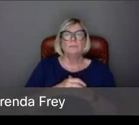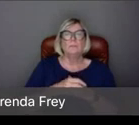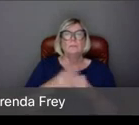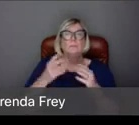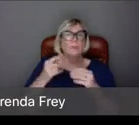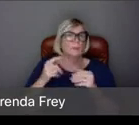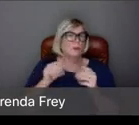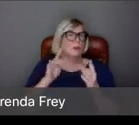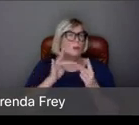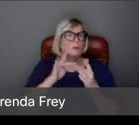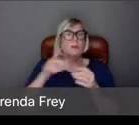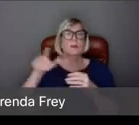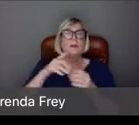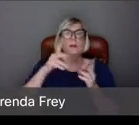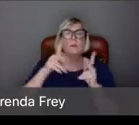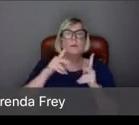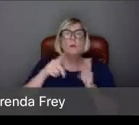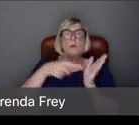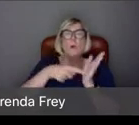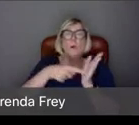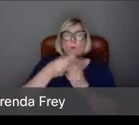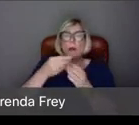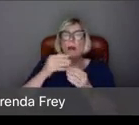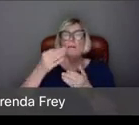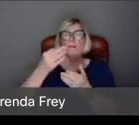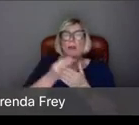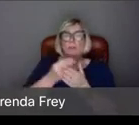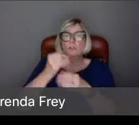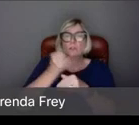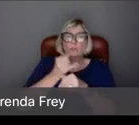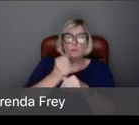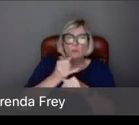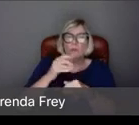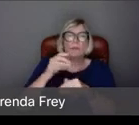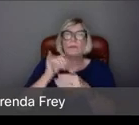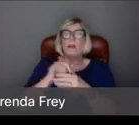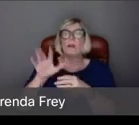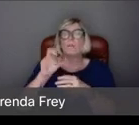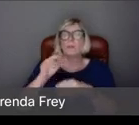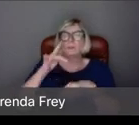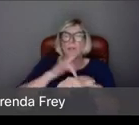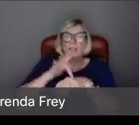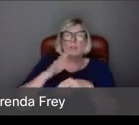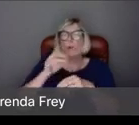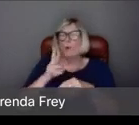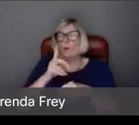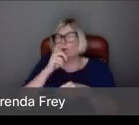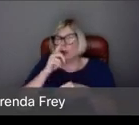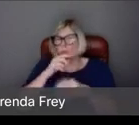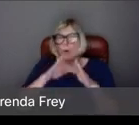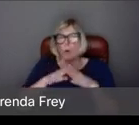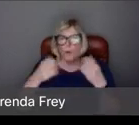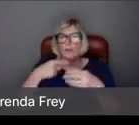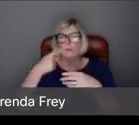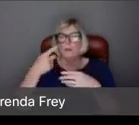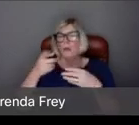And you can contact creditors, financial institutions for all accounts that have been tampered with or fraudulently opened. Just close